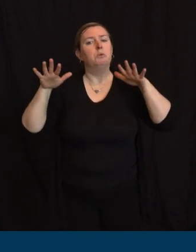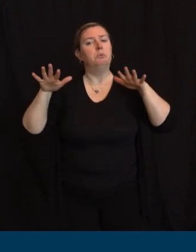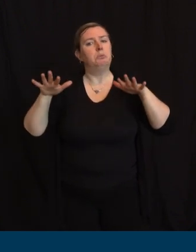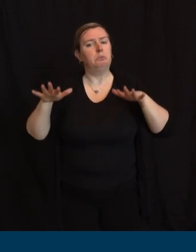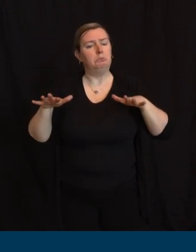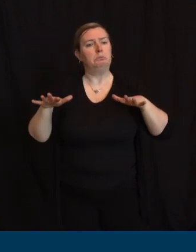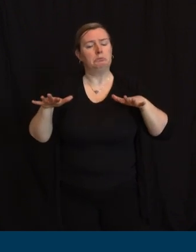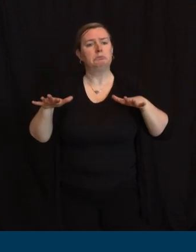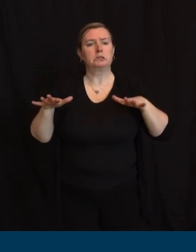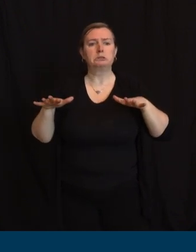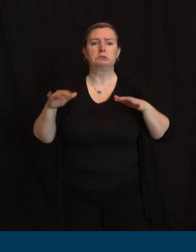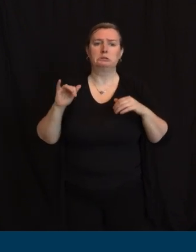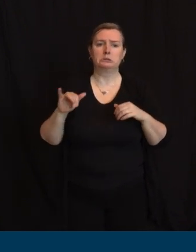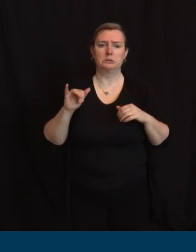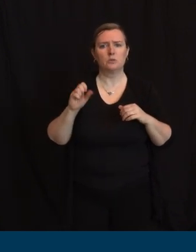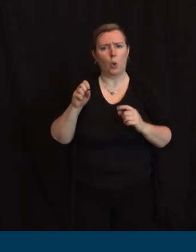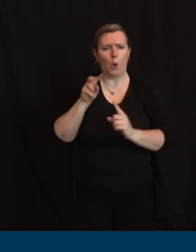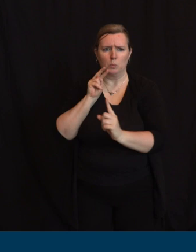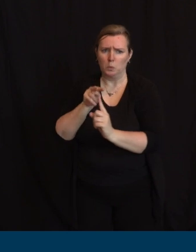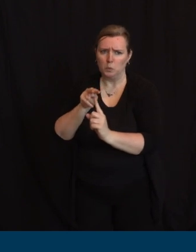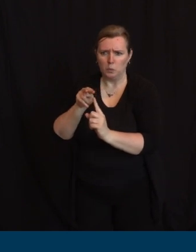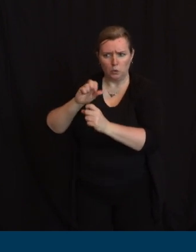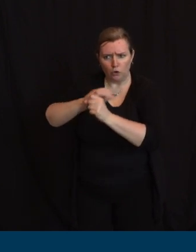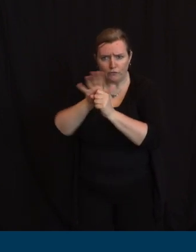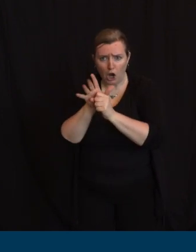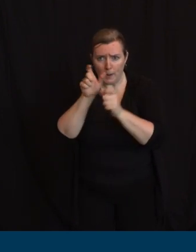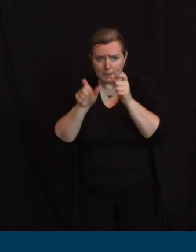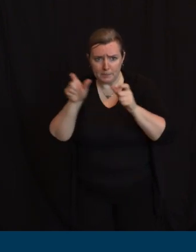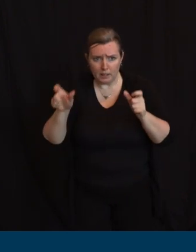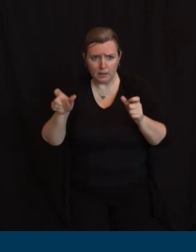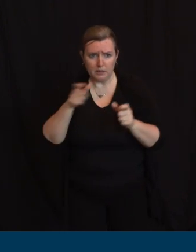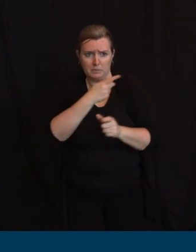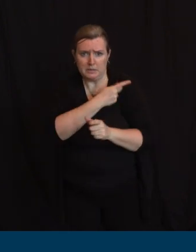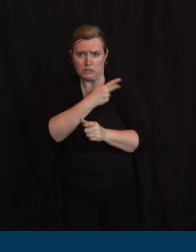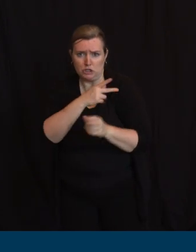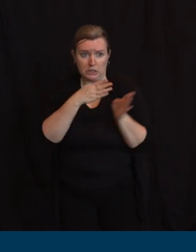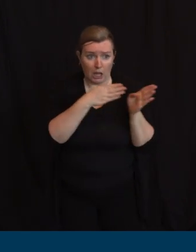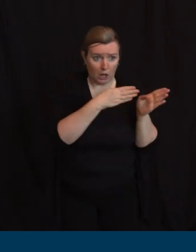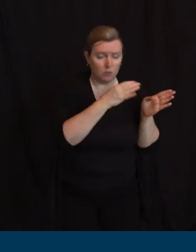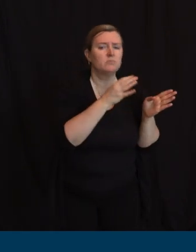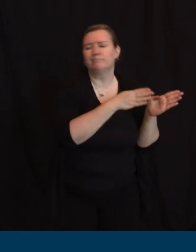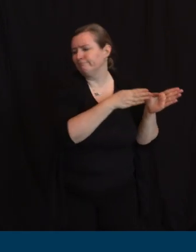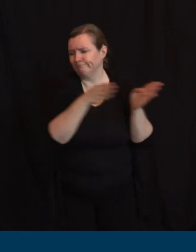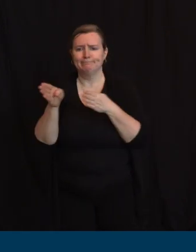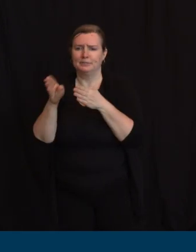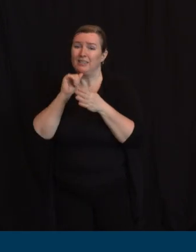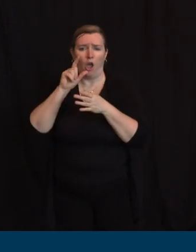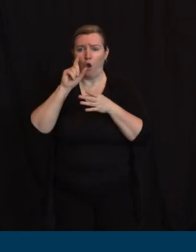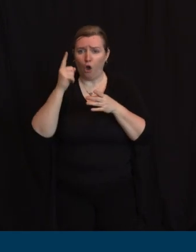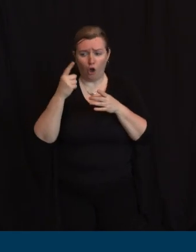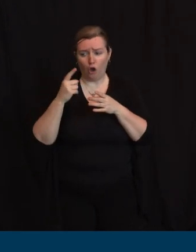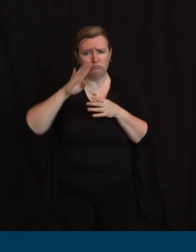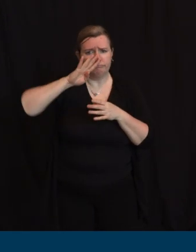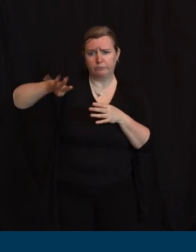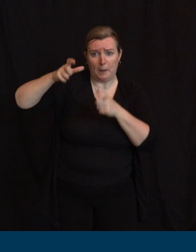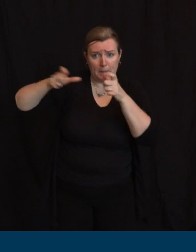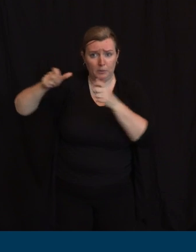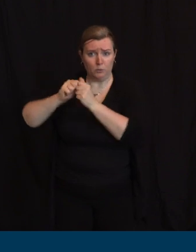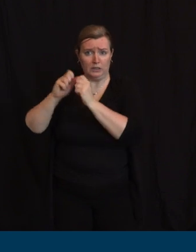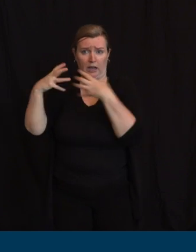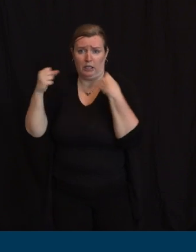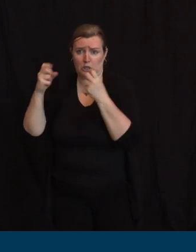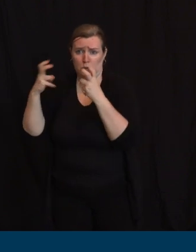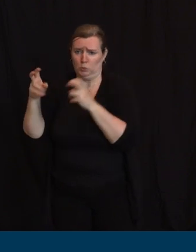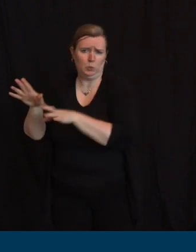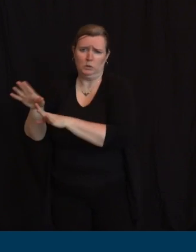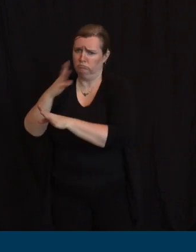hospital for. Two things if I could add to that. And there's no question there's flattening. Today's got a little bit of a spike in the positive test results, but if you've